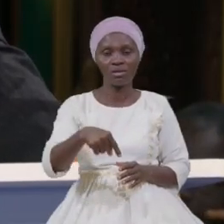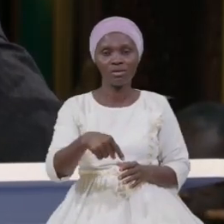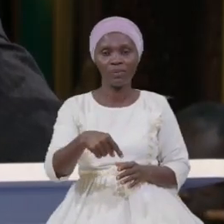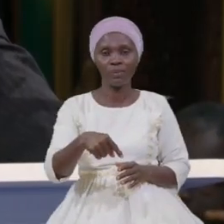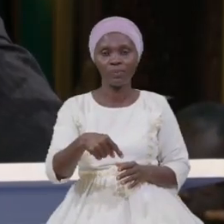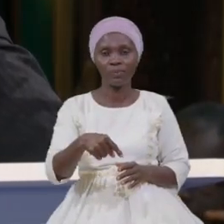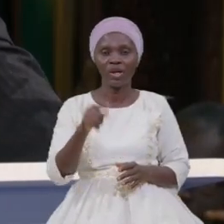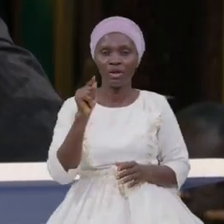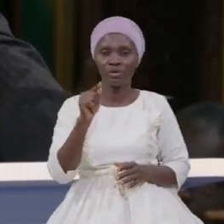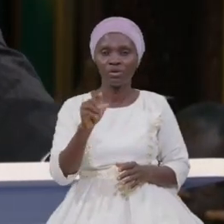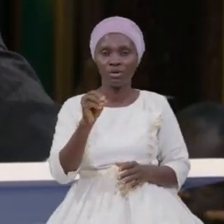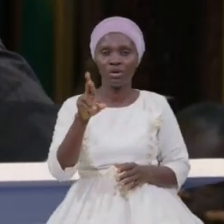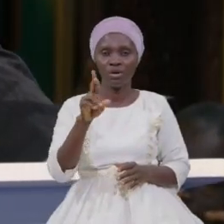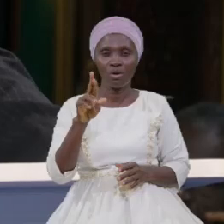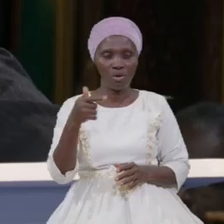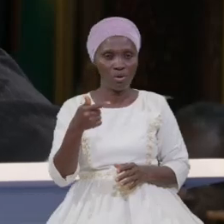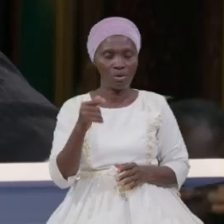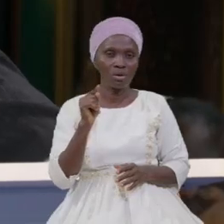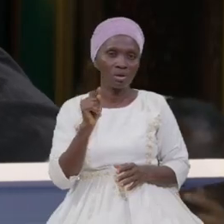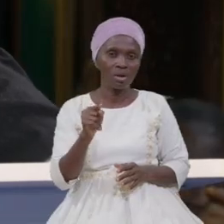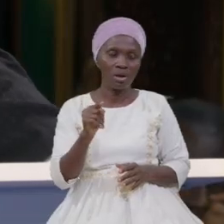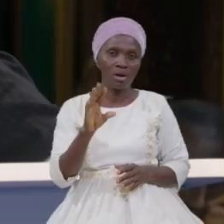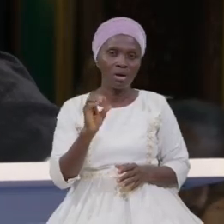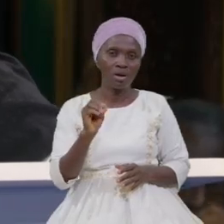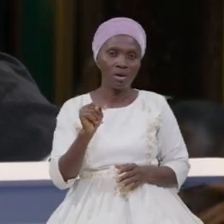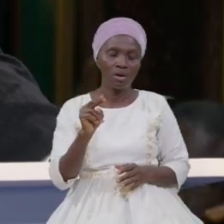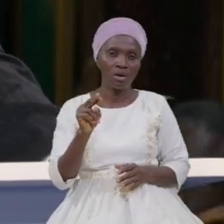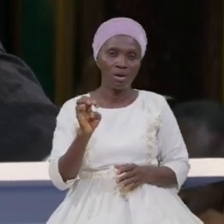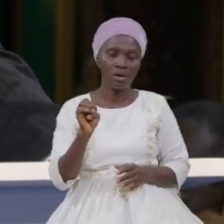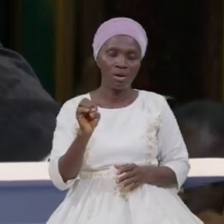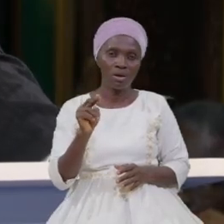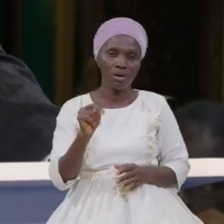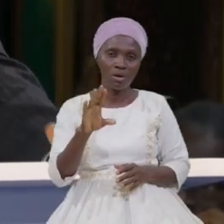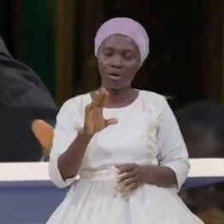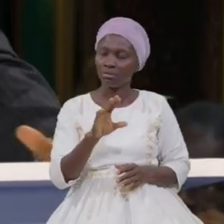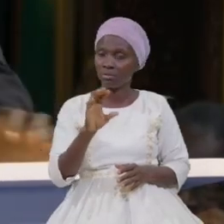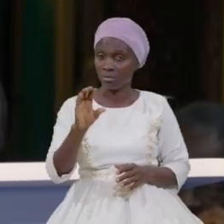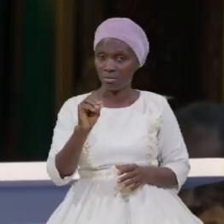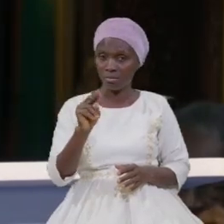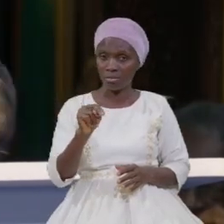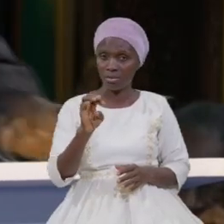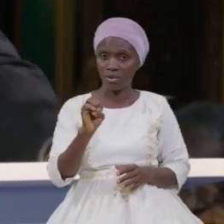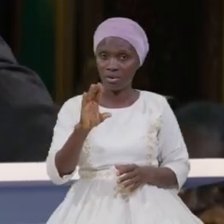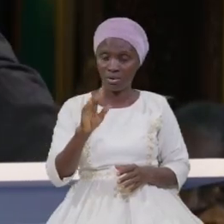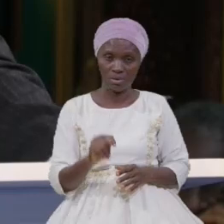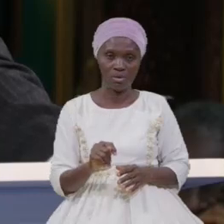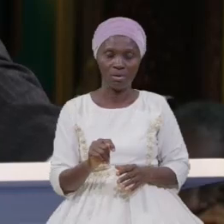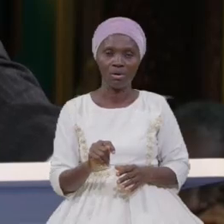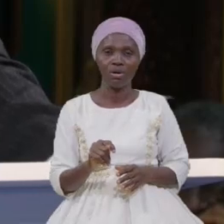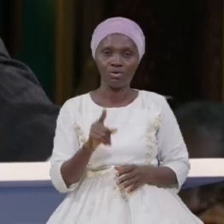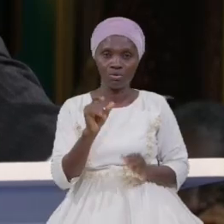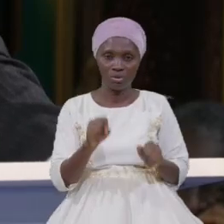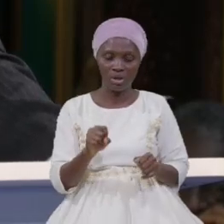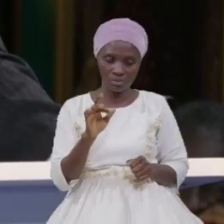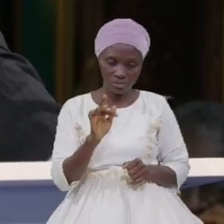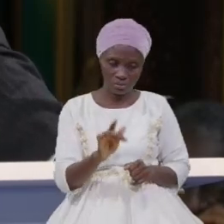gckhq.org/connect. Below your player, click it and fill your form there